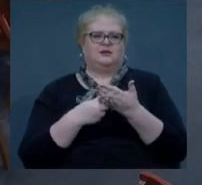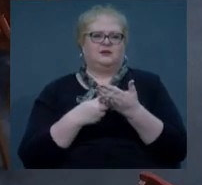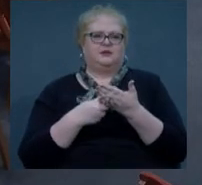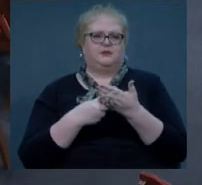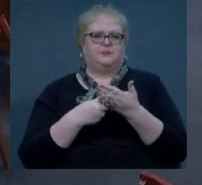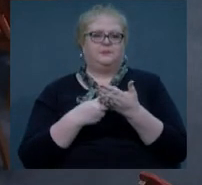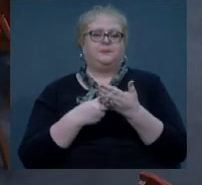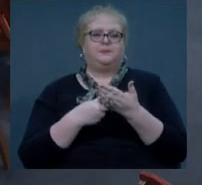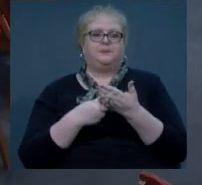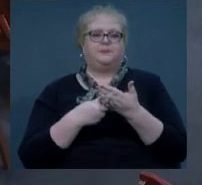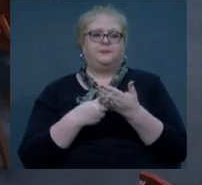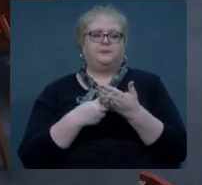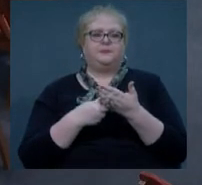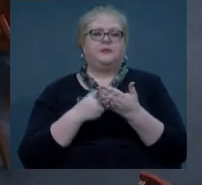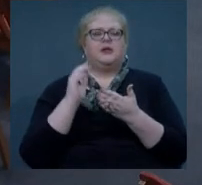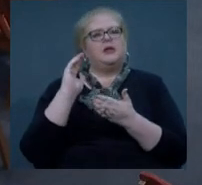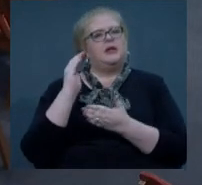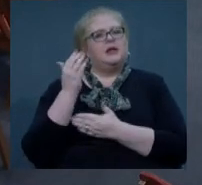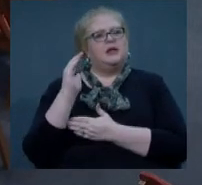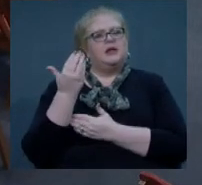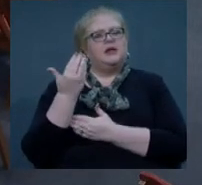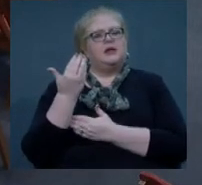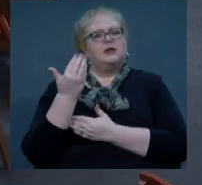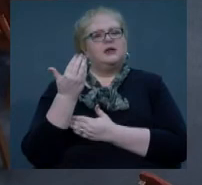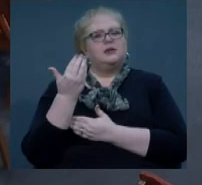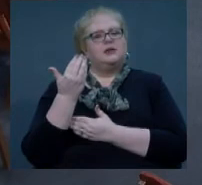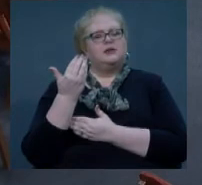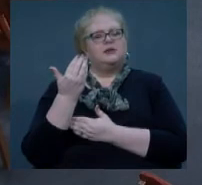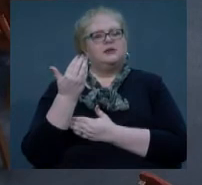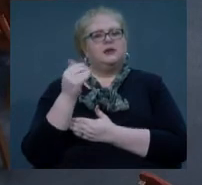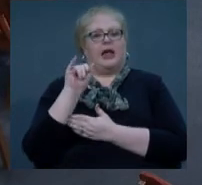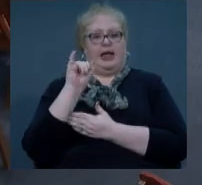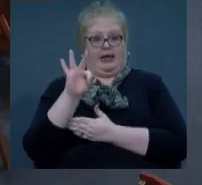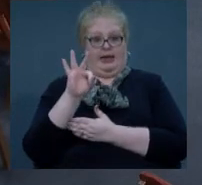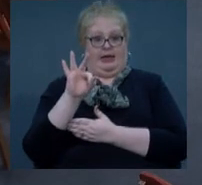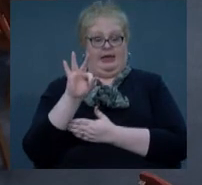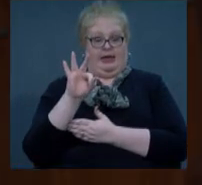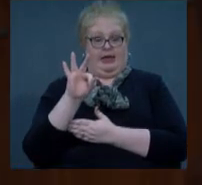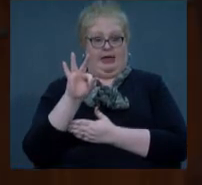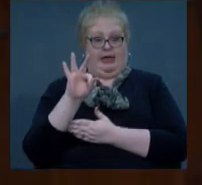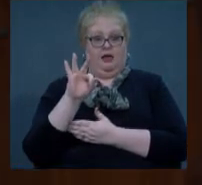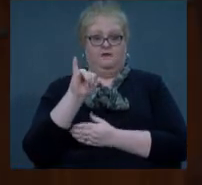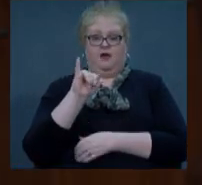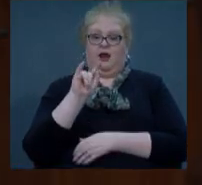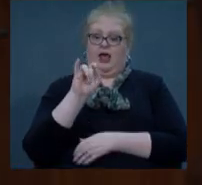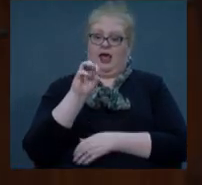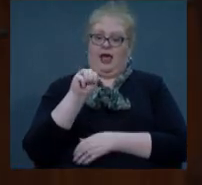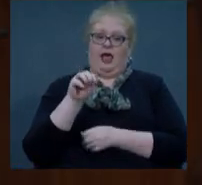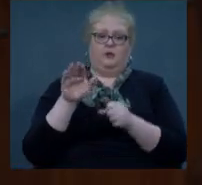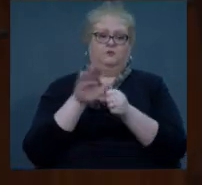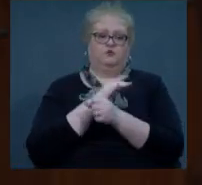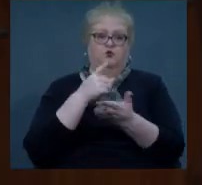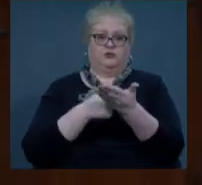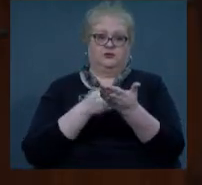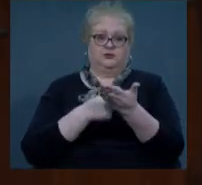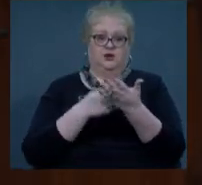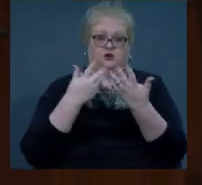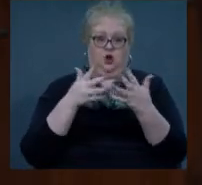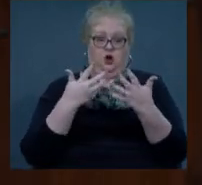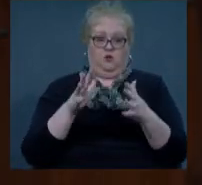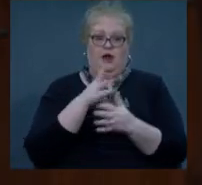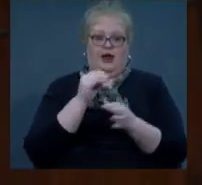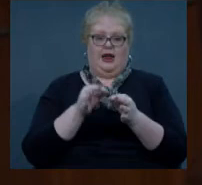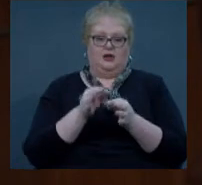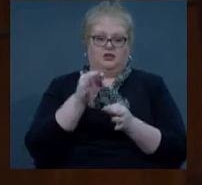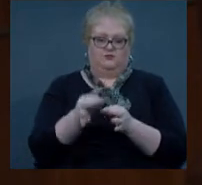we ought to codify the practice. If an item's been fully discussed in a previous meeting and is deferred, we have,